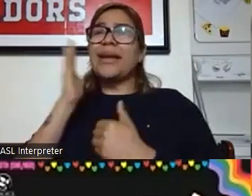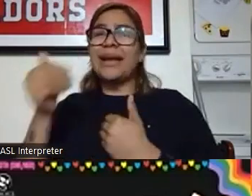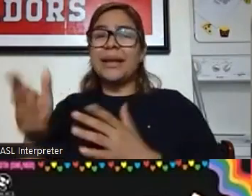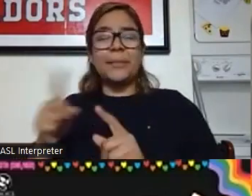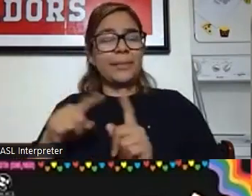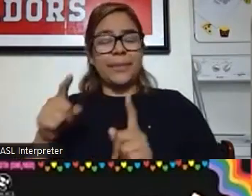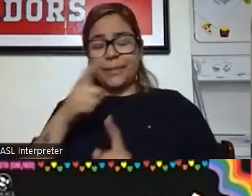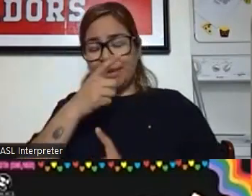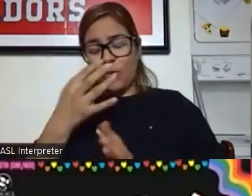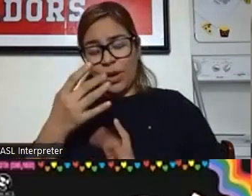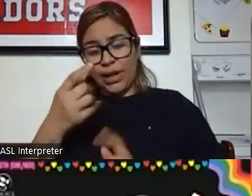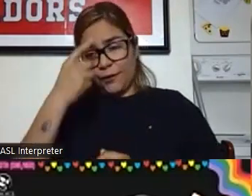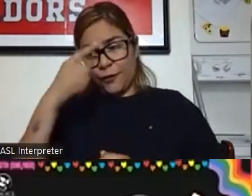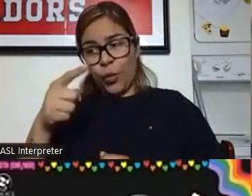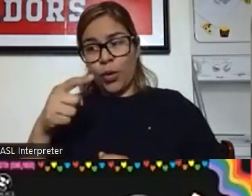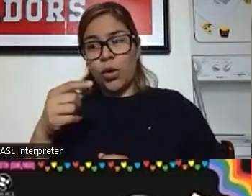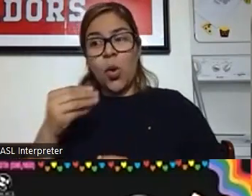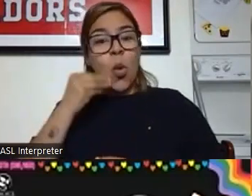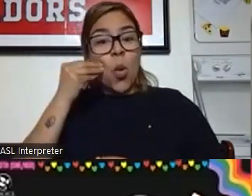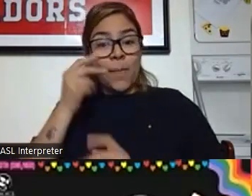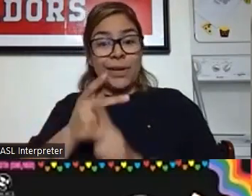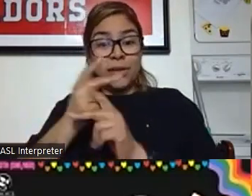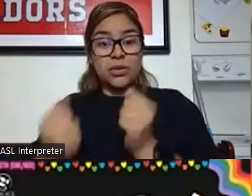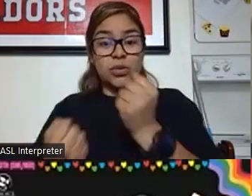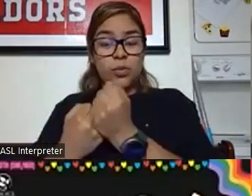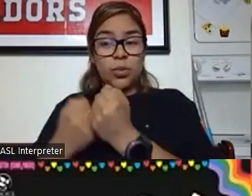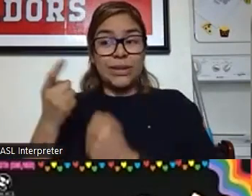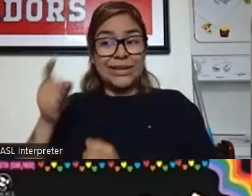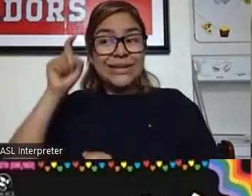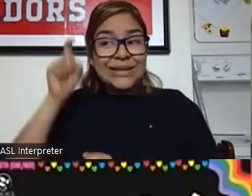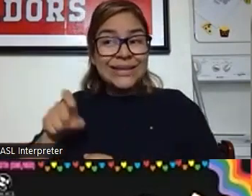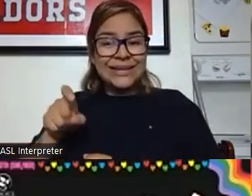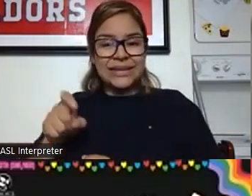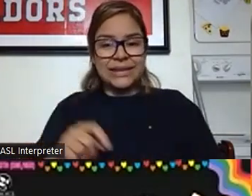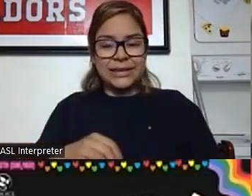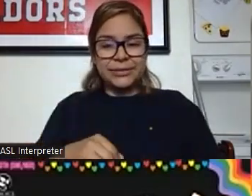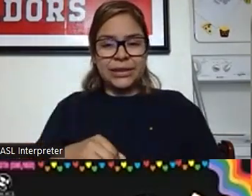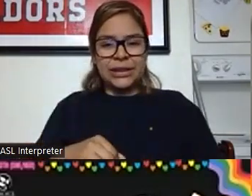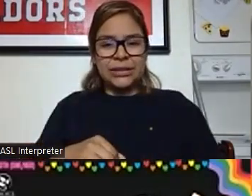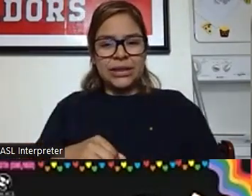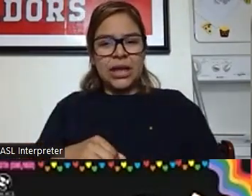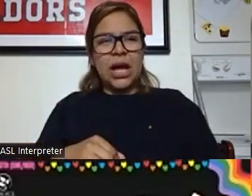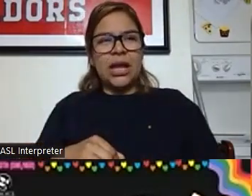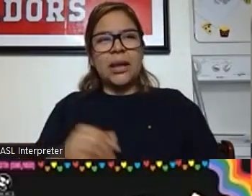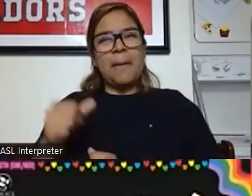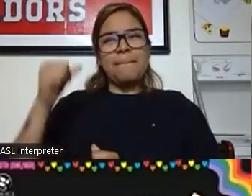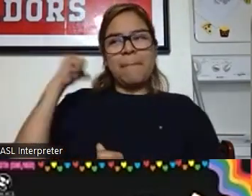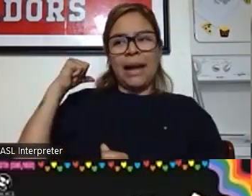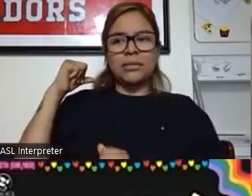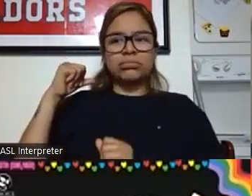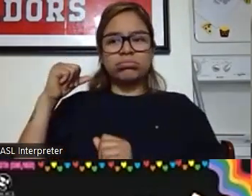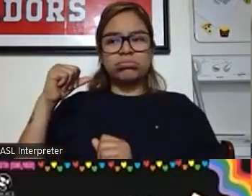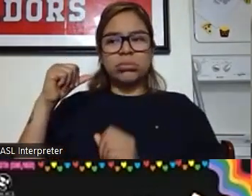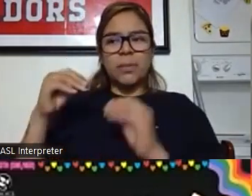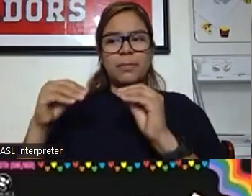support. And in one case, he needed a modified back brace, and